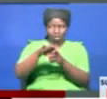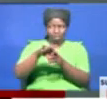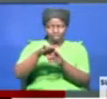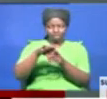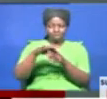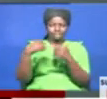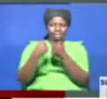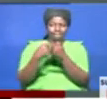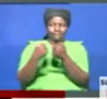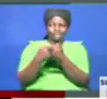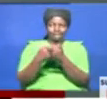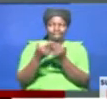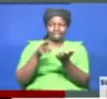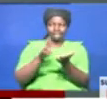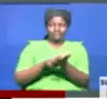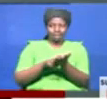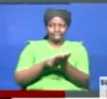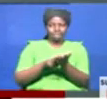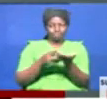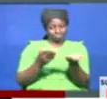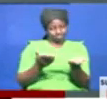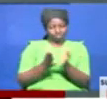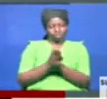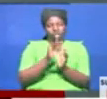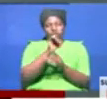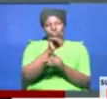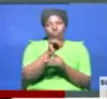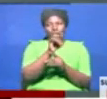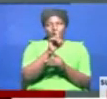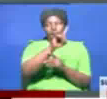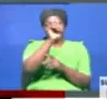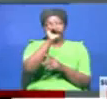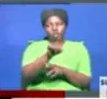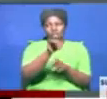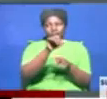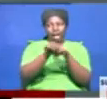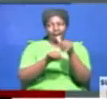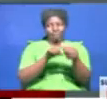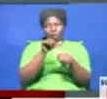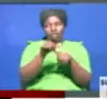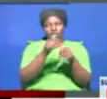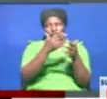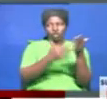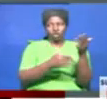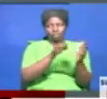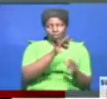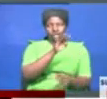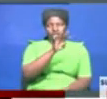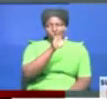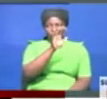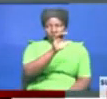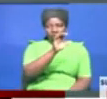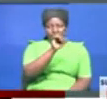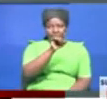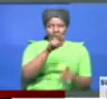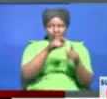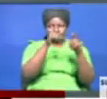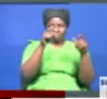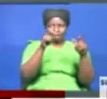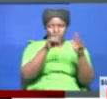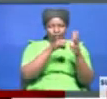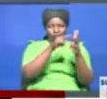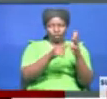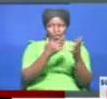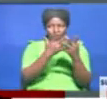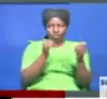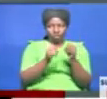vis-a-vis the registered and such. Basically, you're throwing a question into Form 34C. That's the main 4 things we have heard that